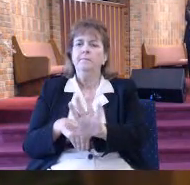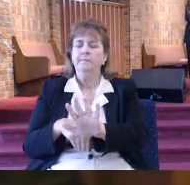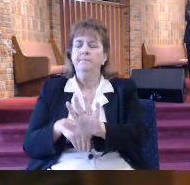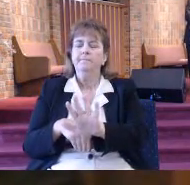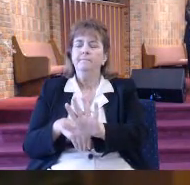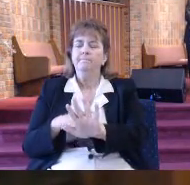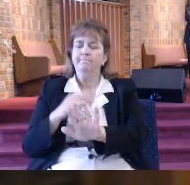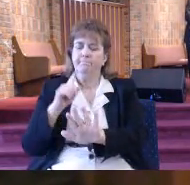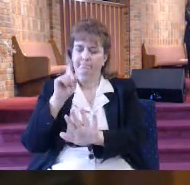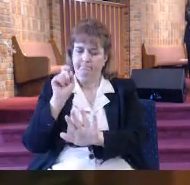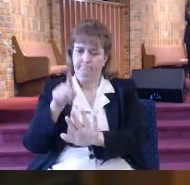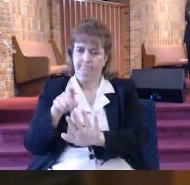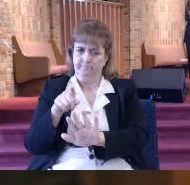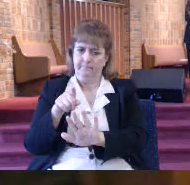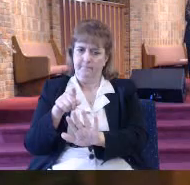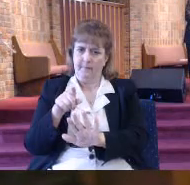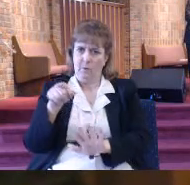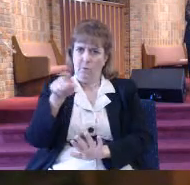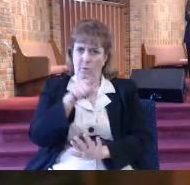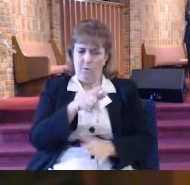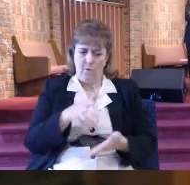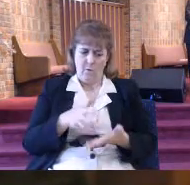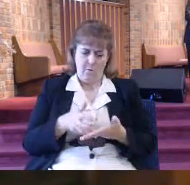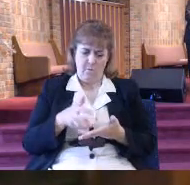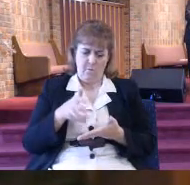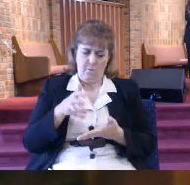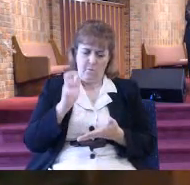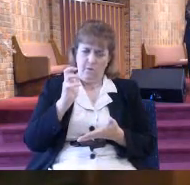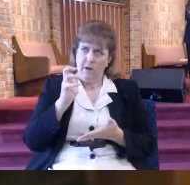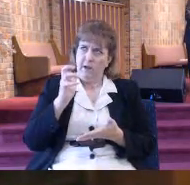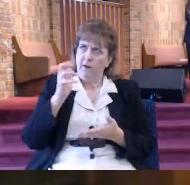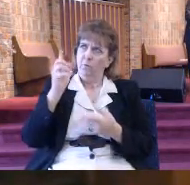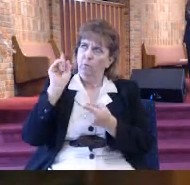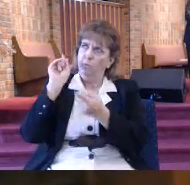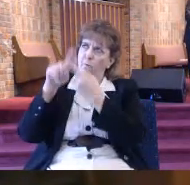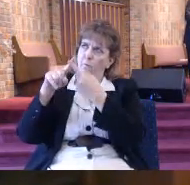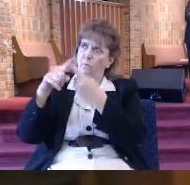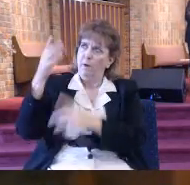rich toward God?